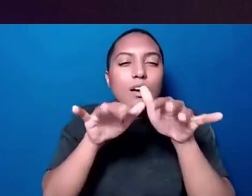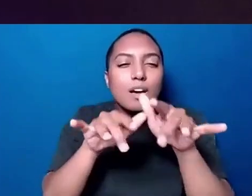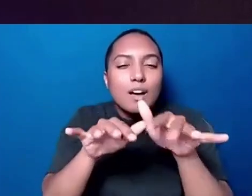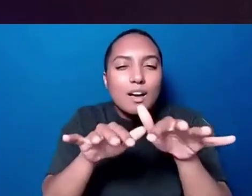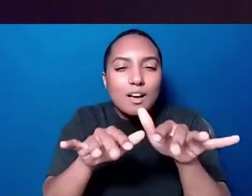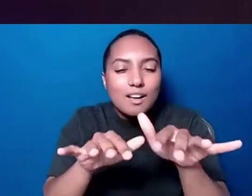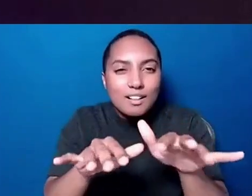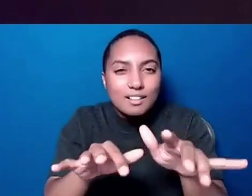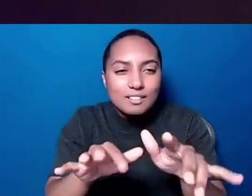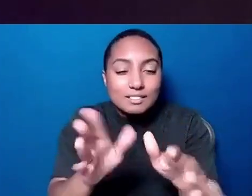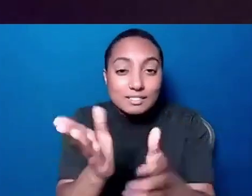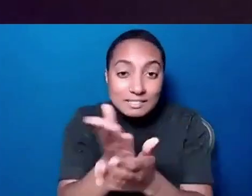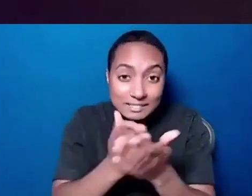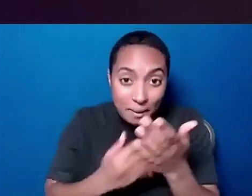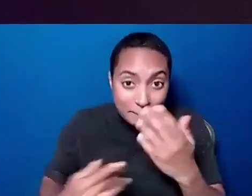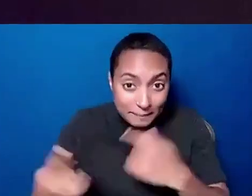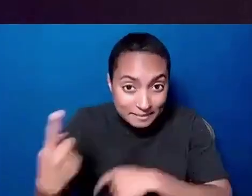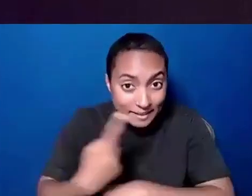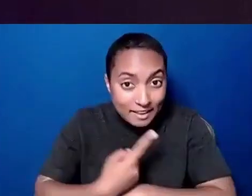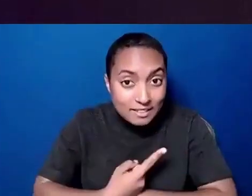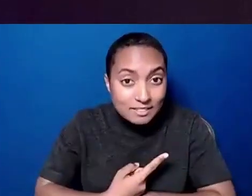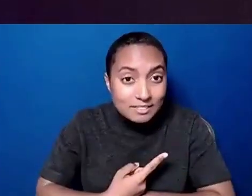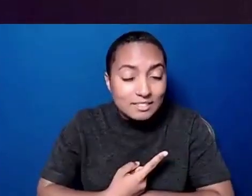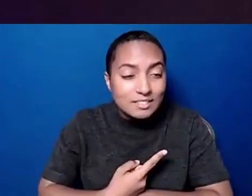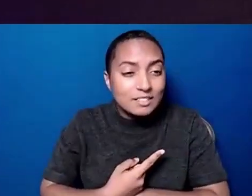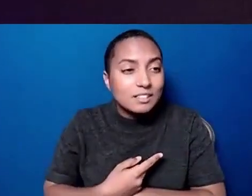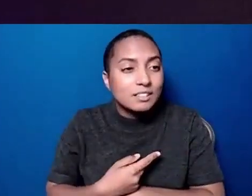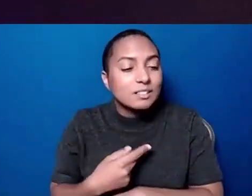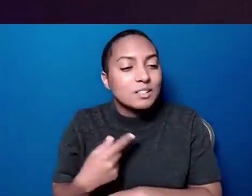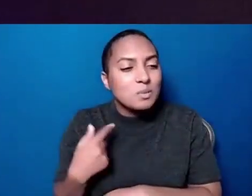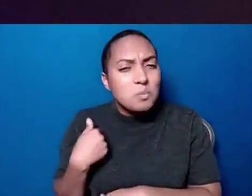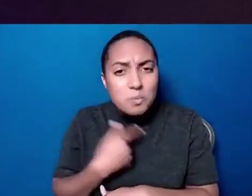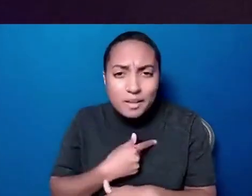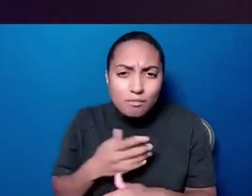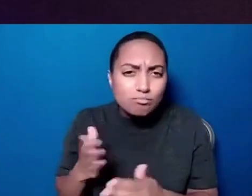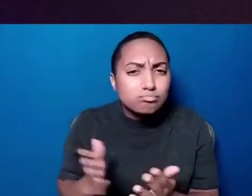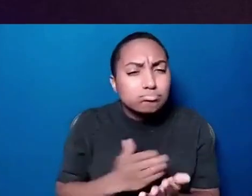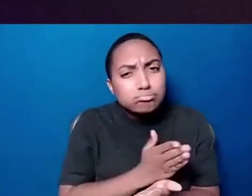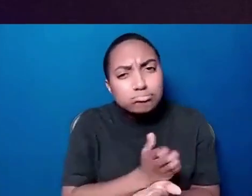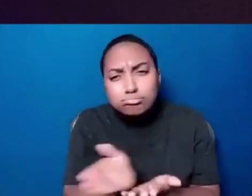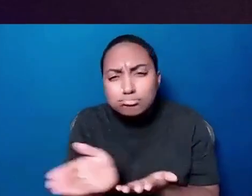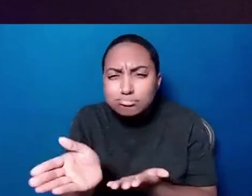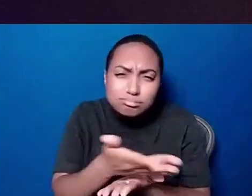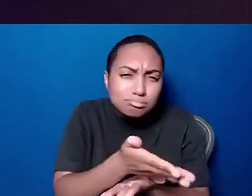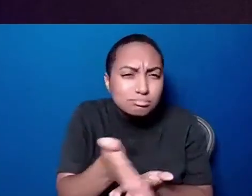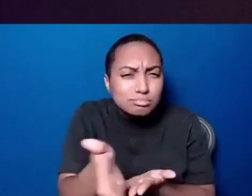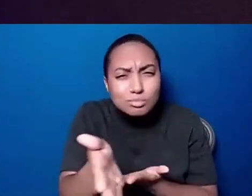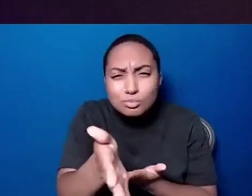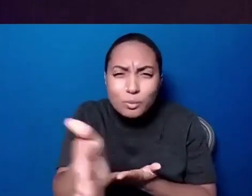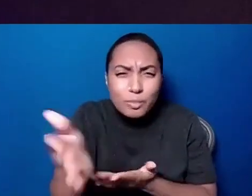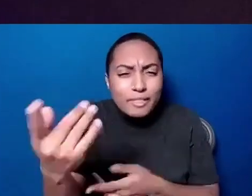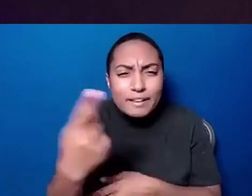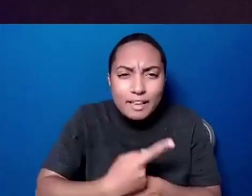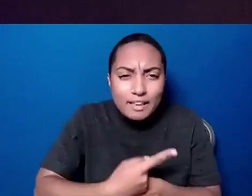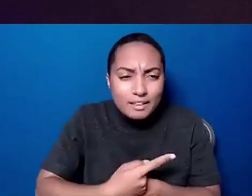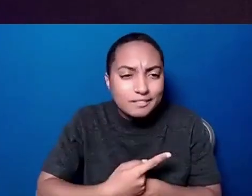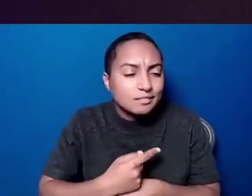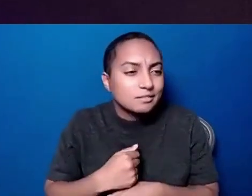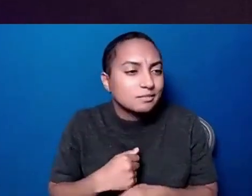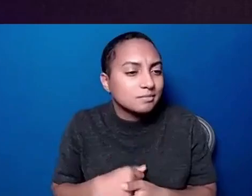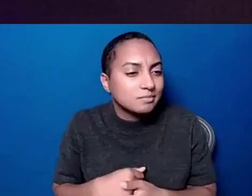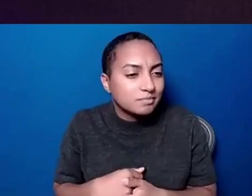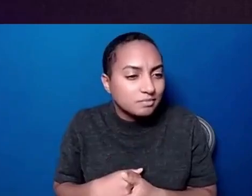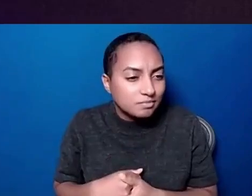Some days, as we move through our day, the world, holding